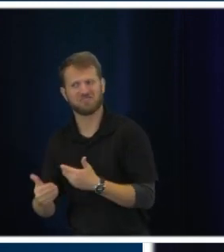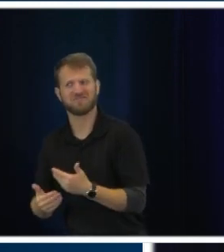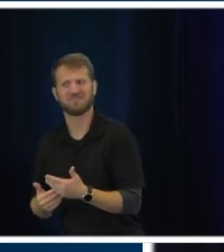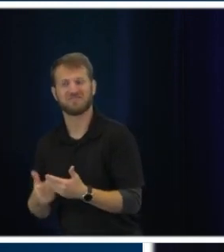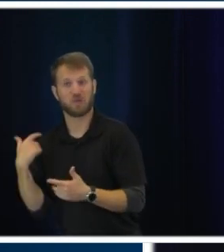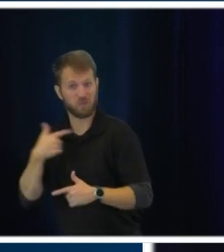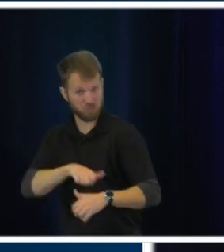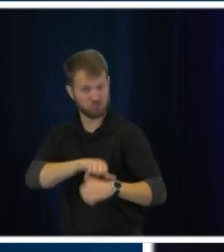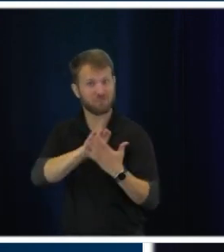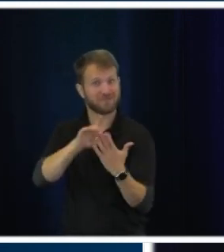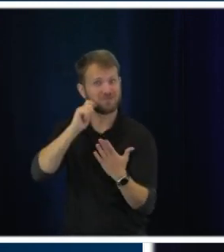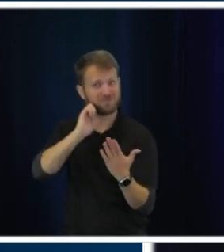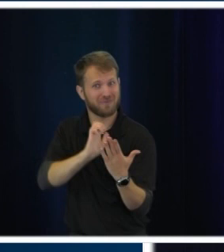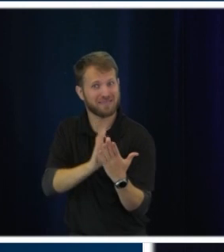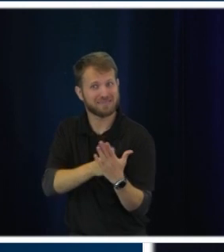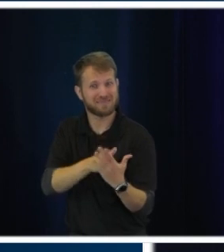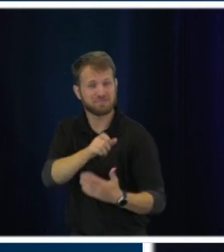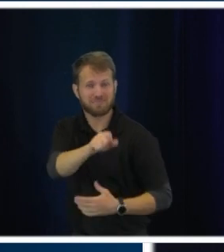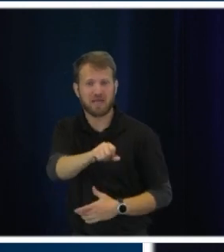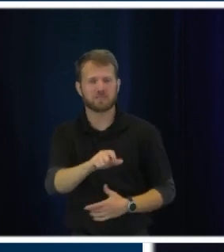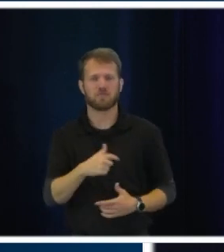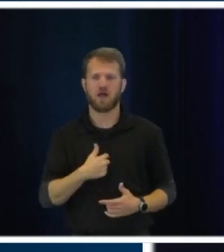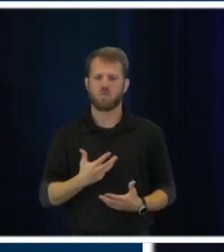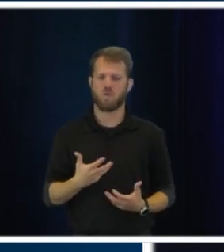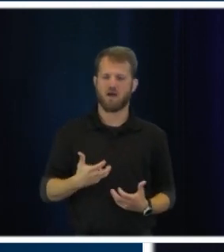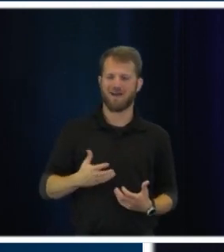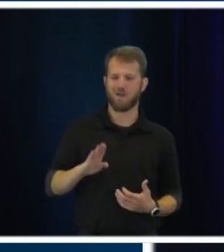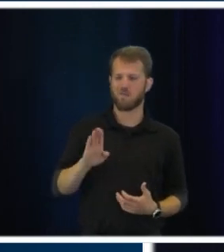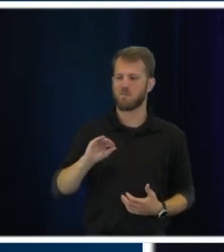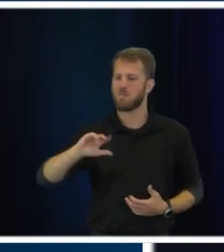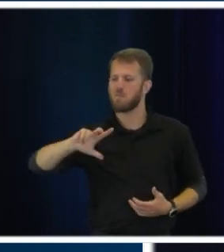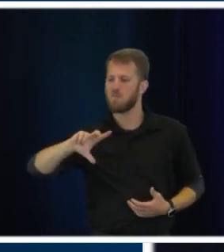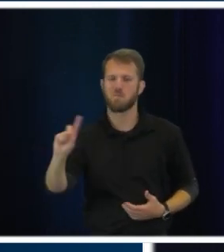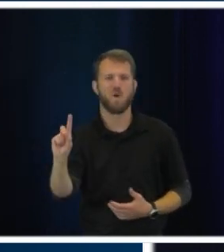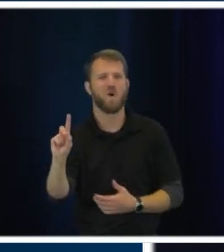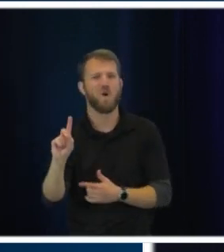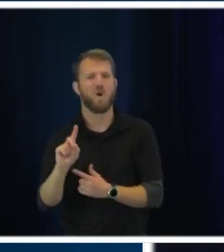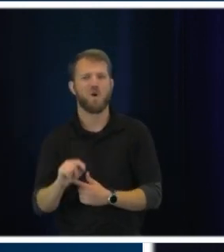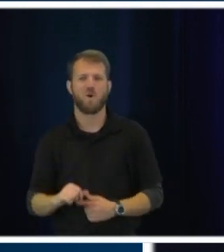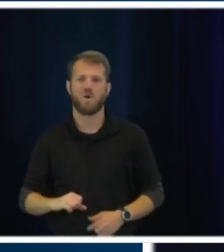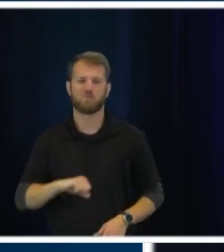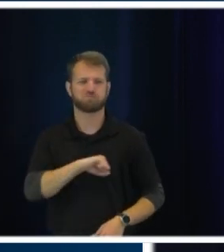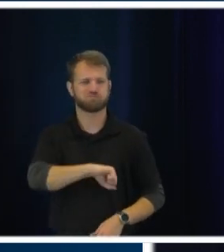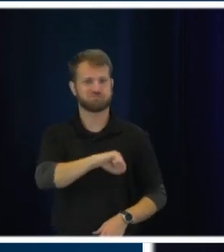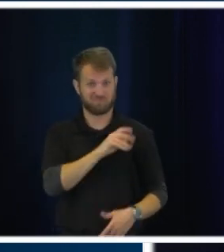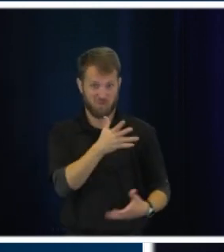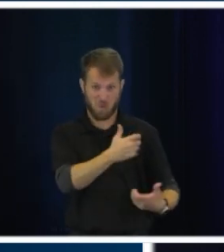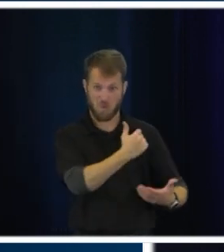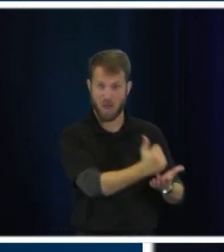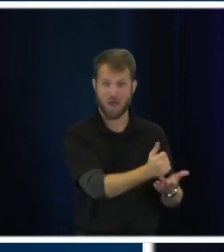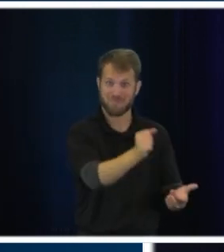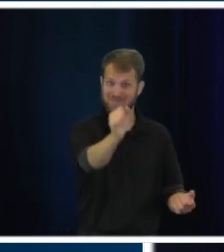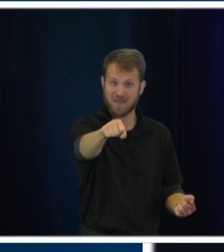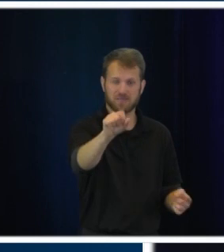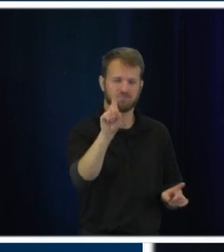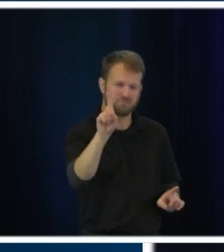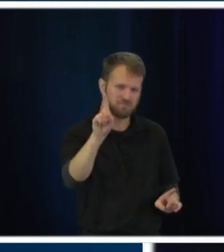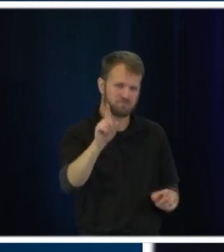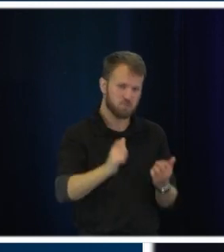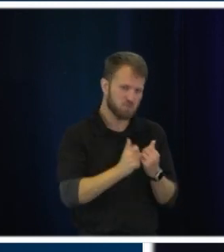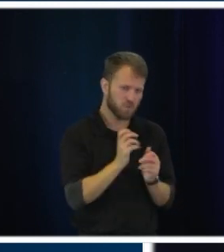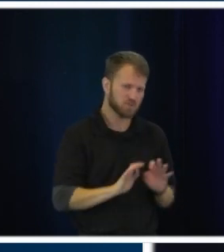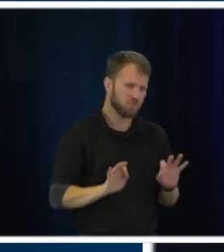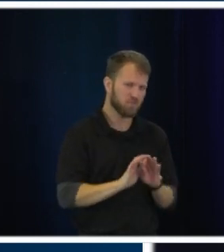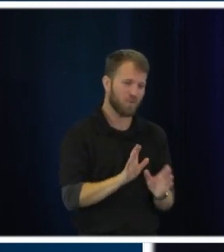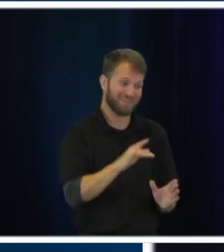want to do something bold. I want to do something to help these neighborhoods, but most importantly, help the kids growing up